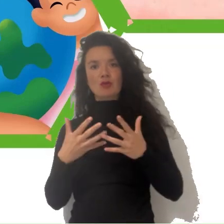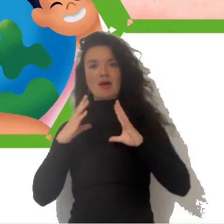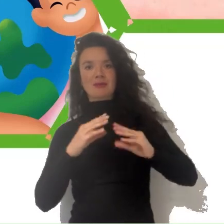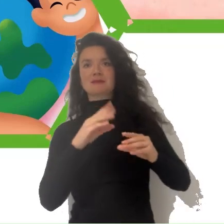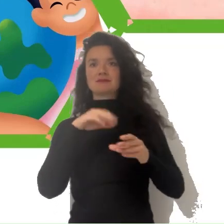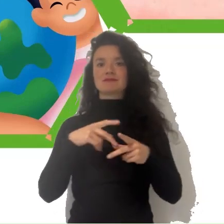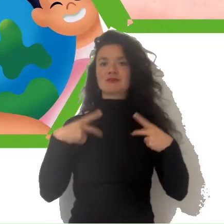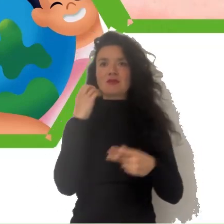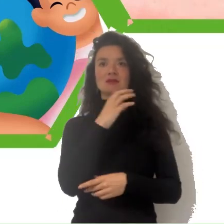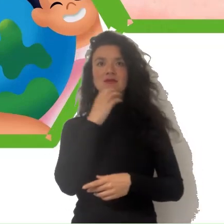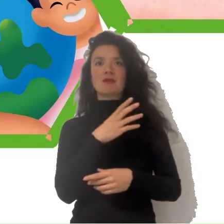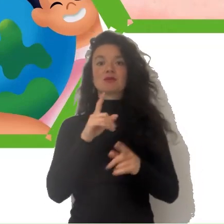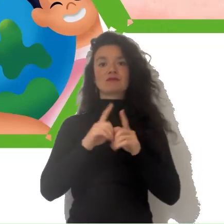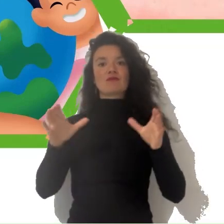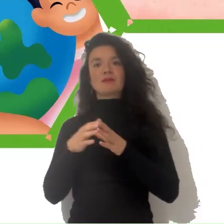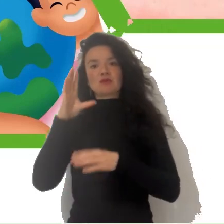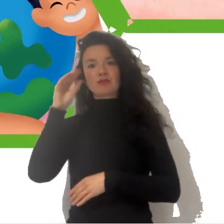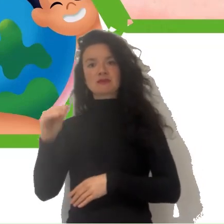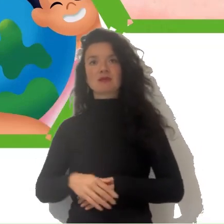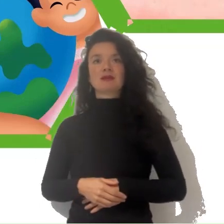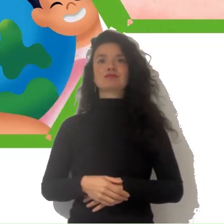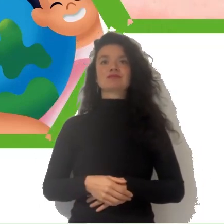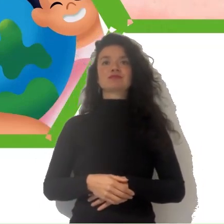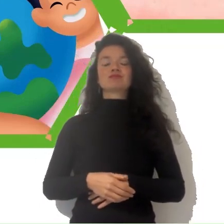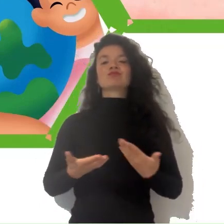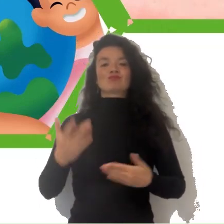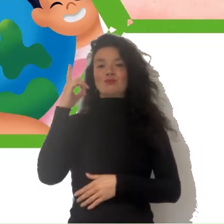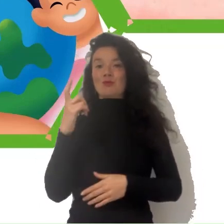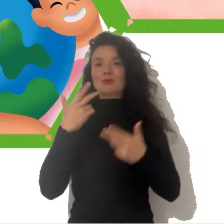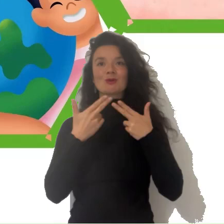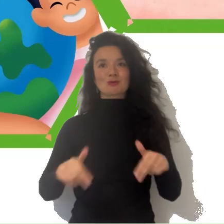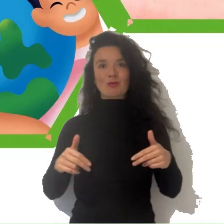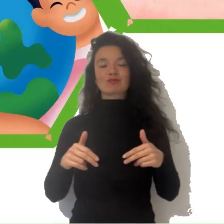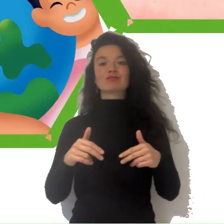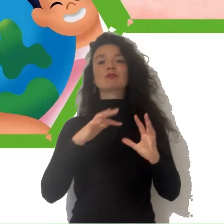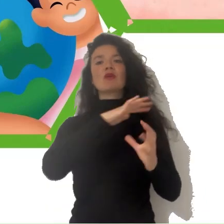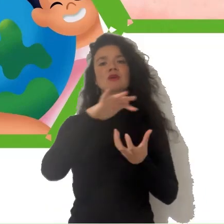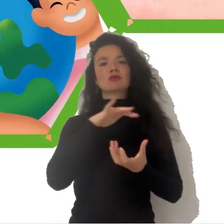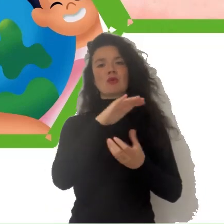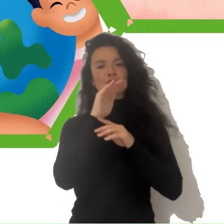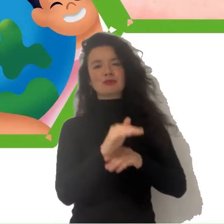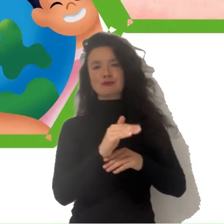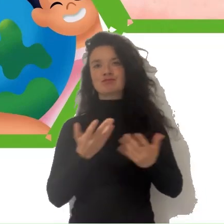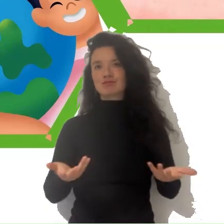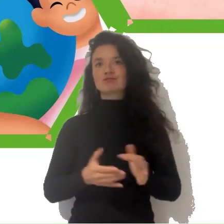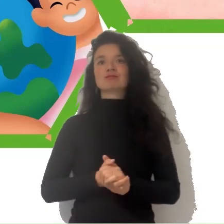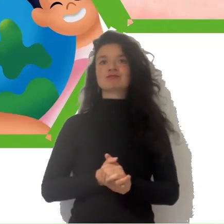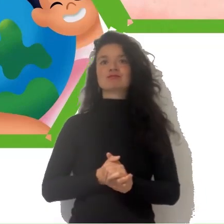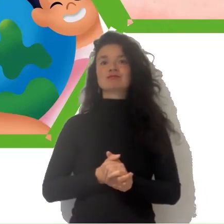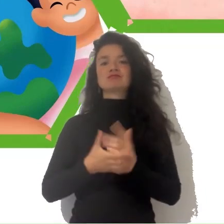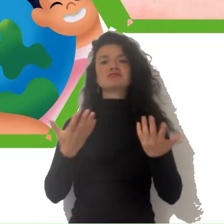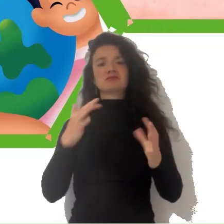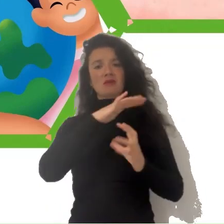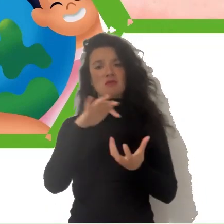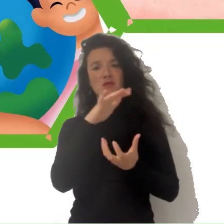protection is about actively safeguarding the natural world to prevent pollution, conserve resources, and